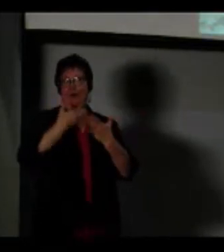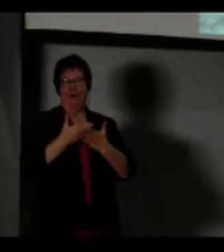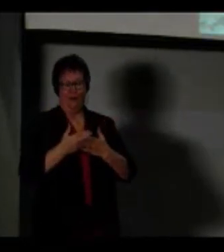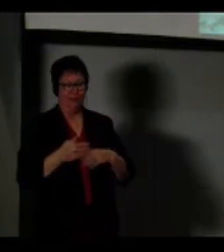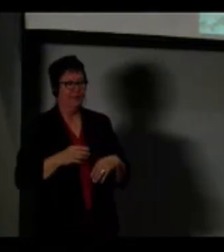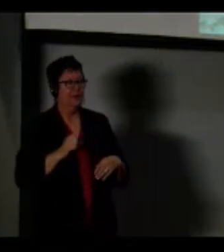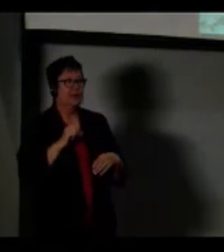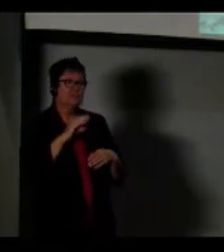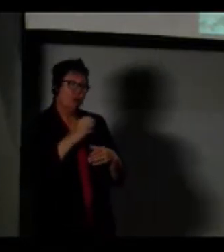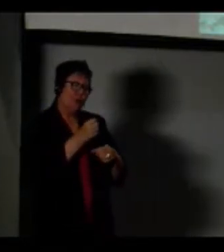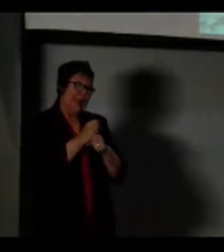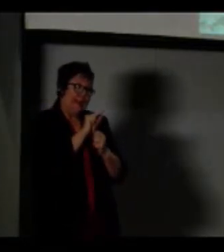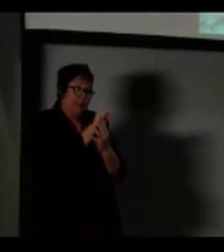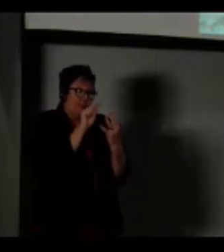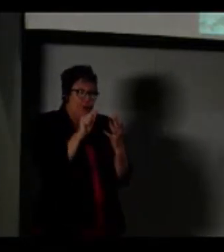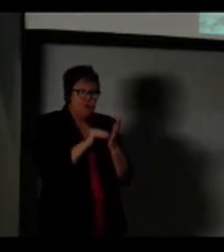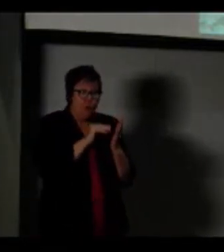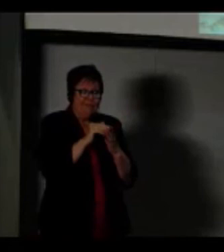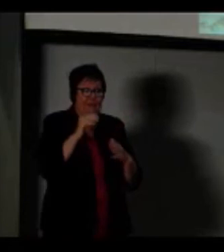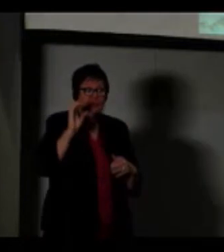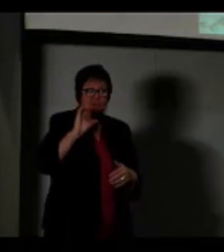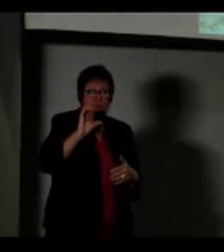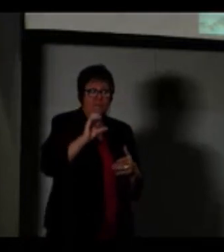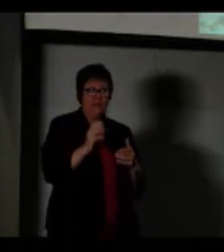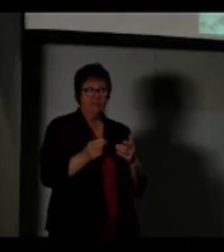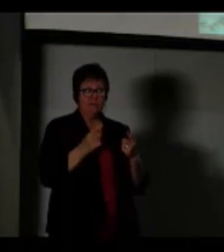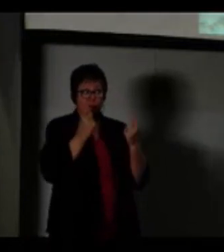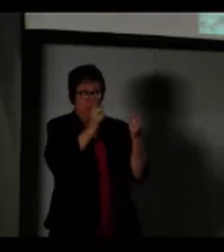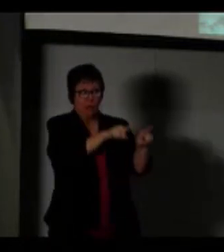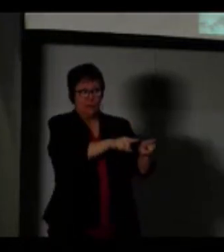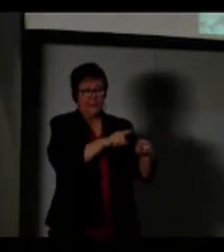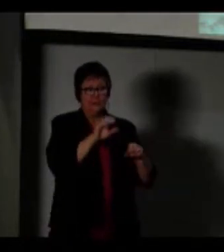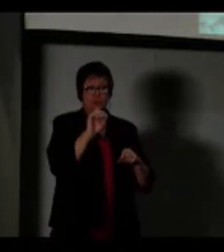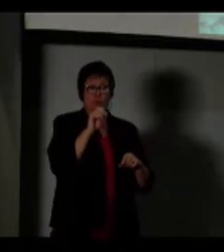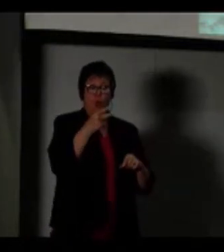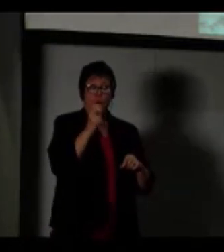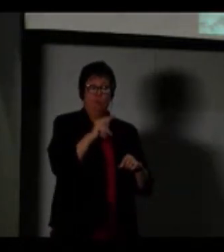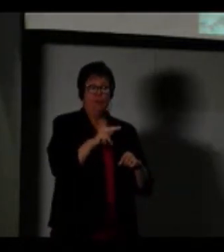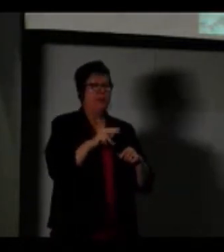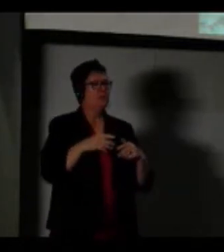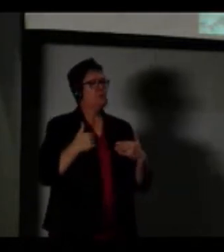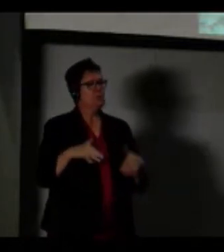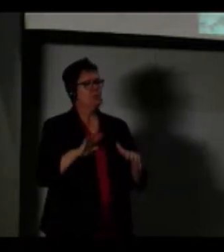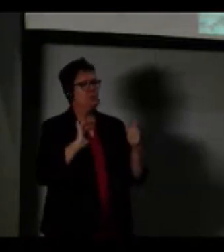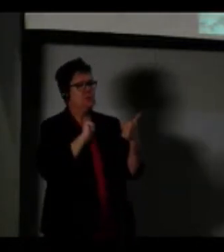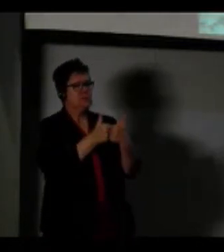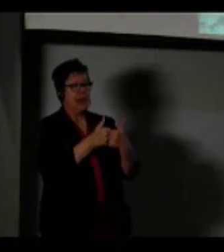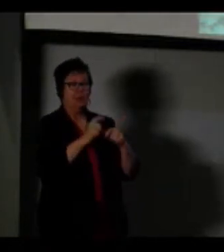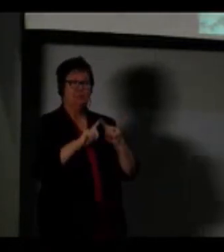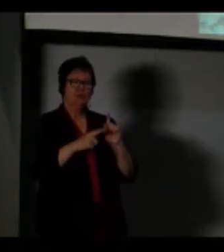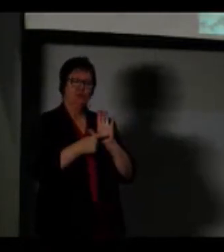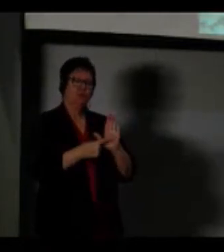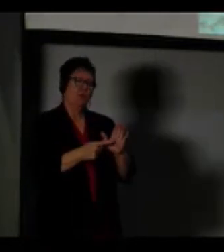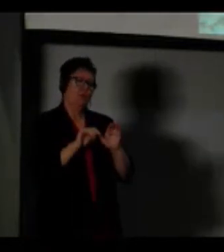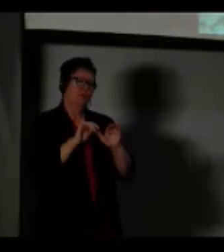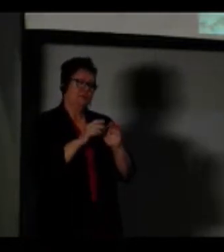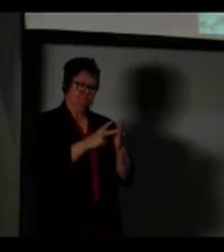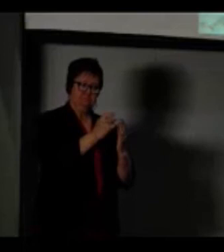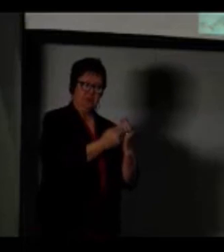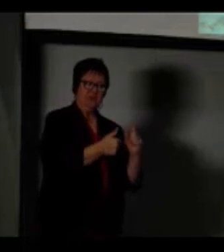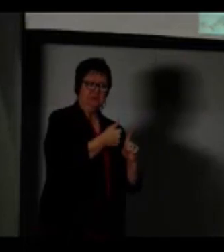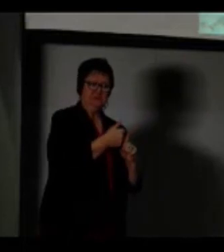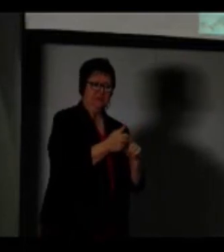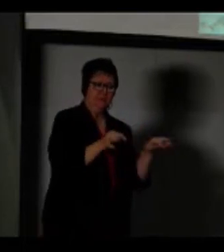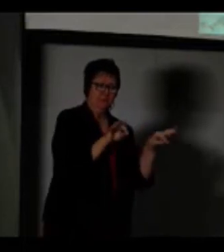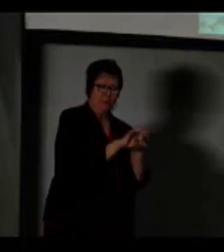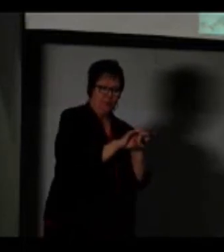conservative to sign on to open is a challenge, but I think it shows the importance of the project and the importance of open that